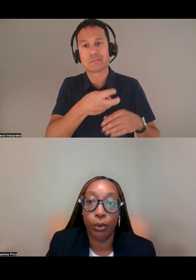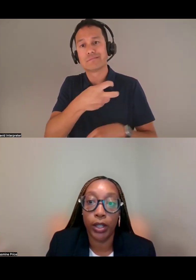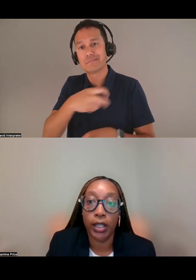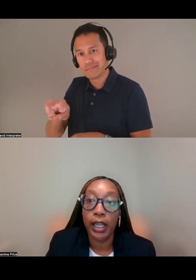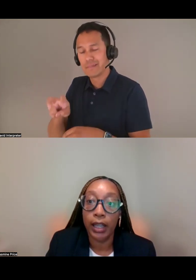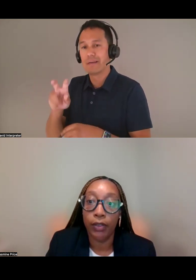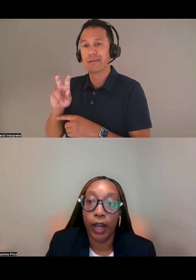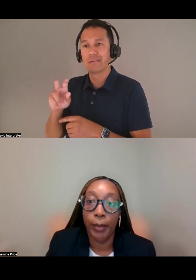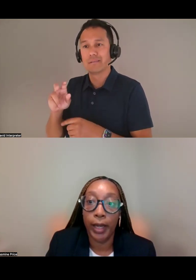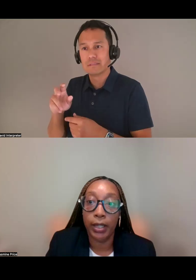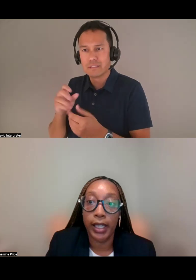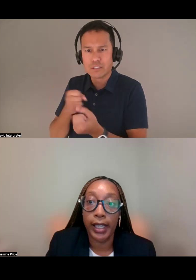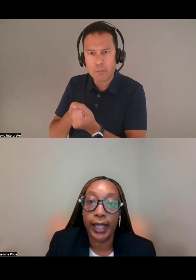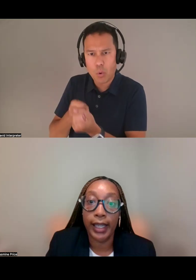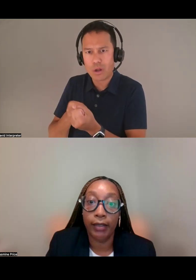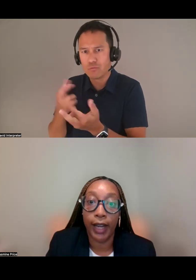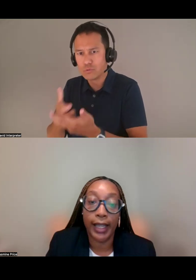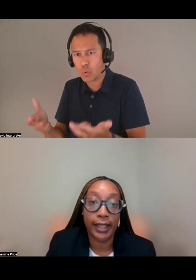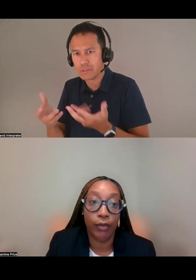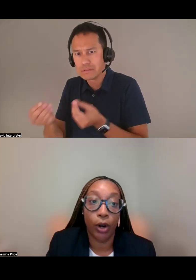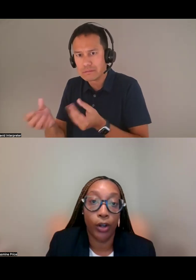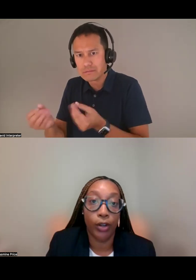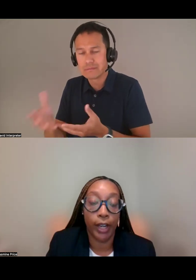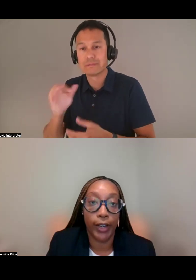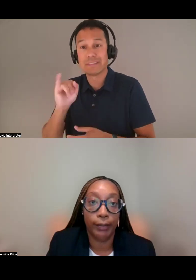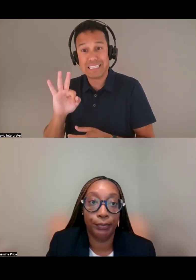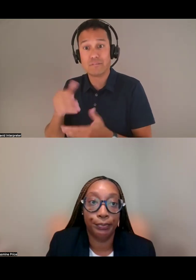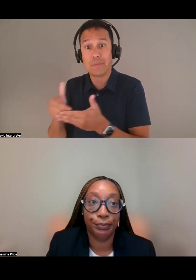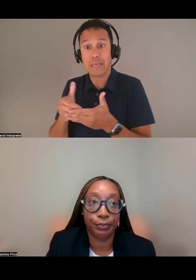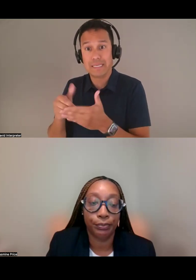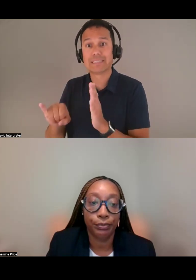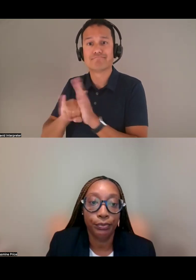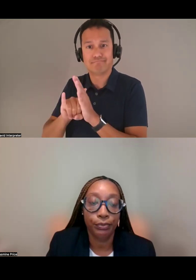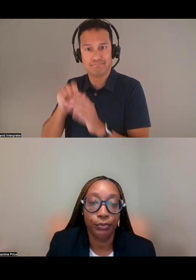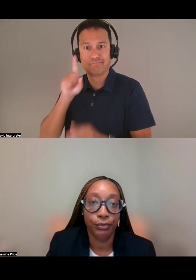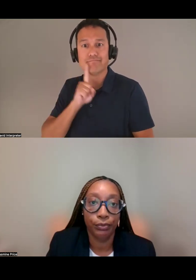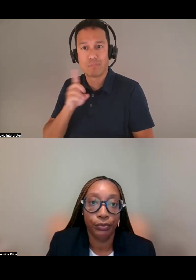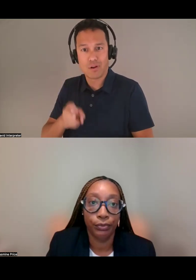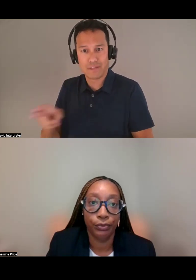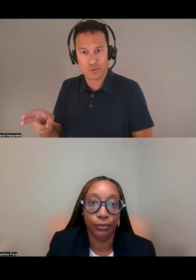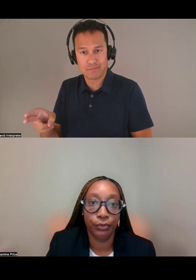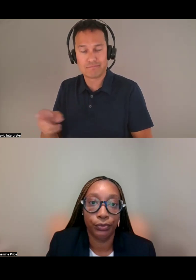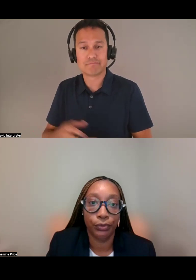and supports if a baby is identified as deaf or hard of hearing.